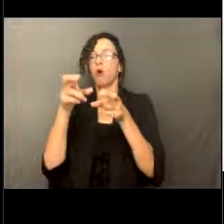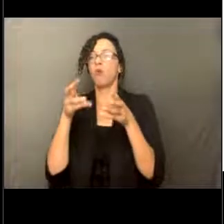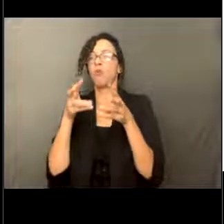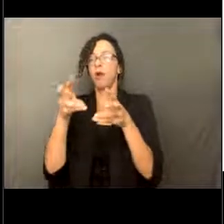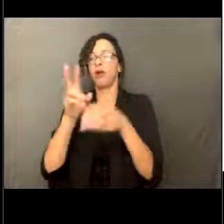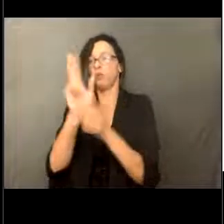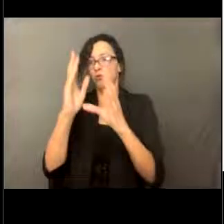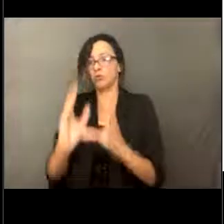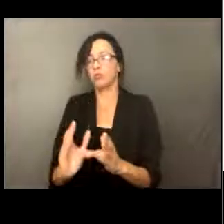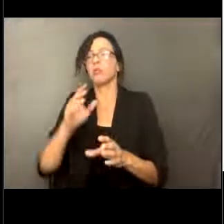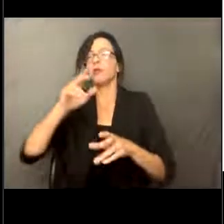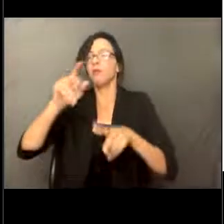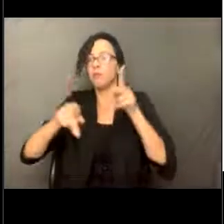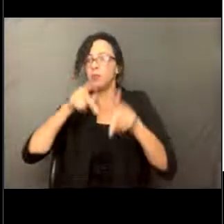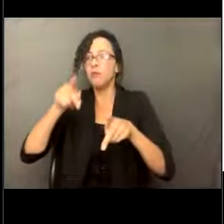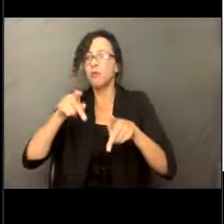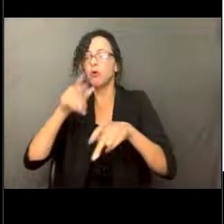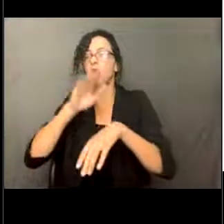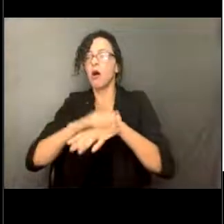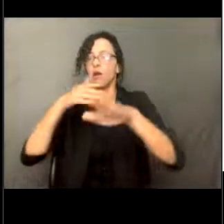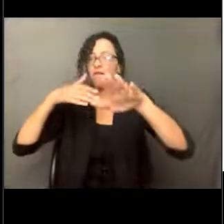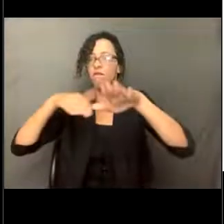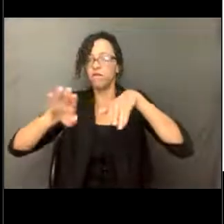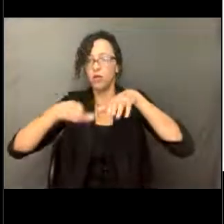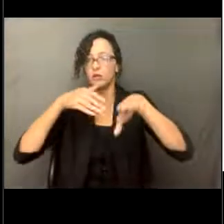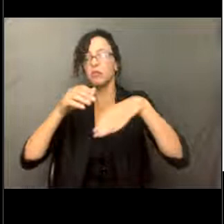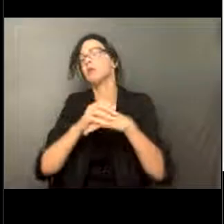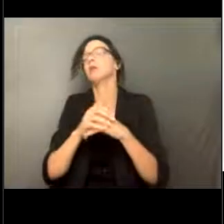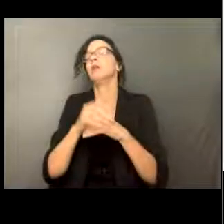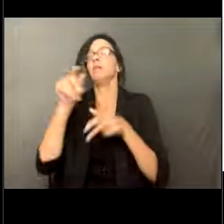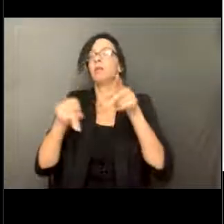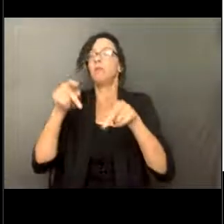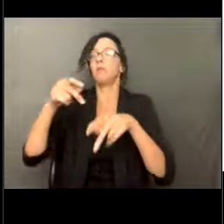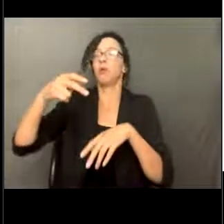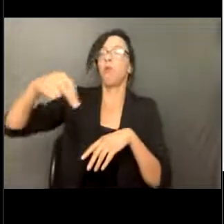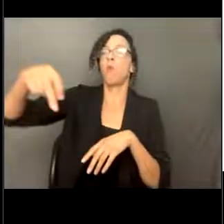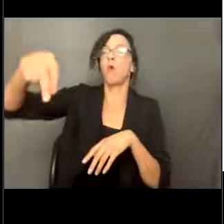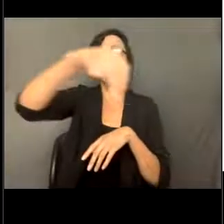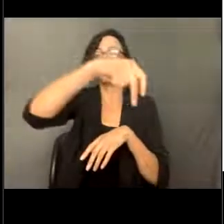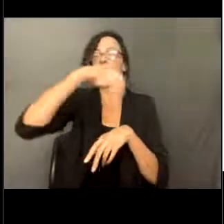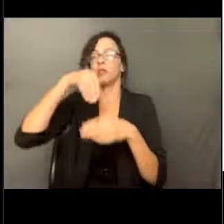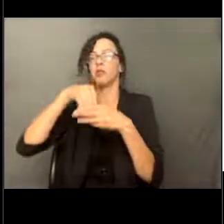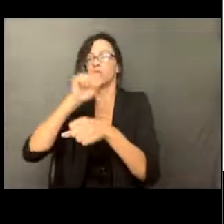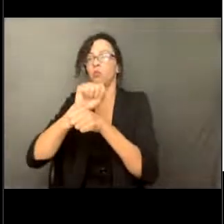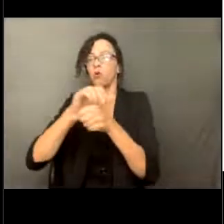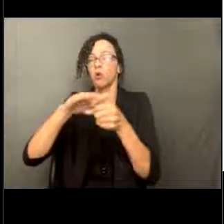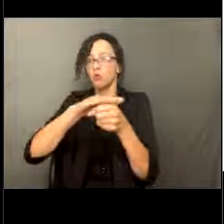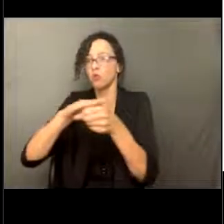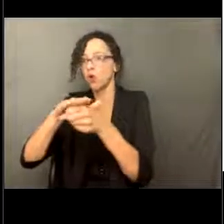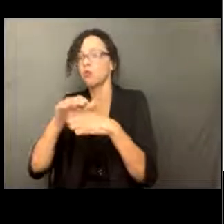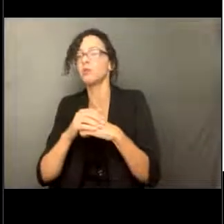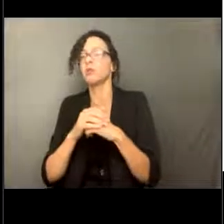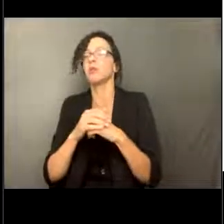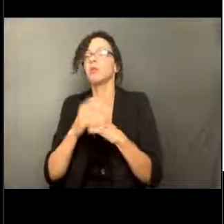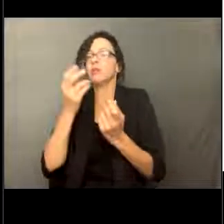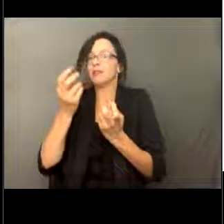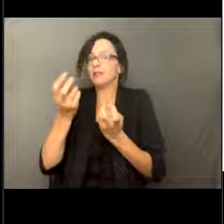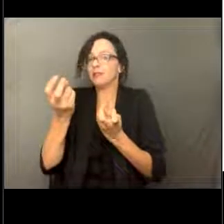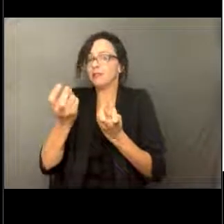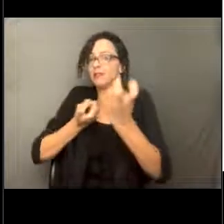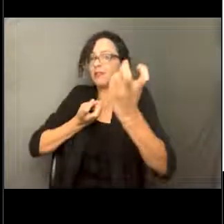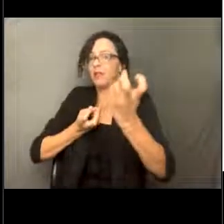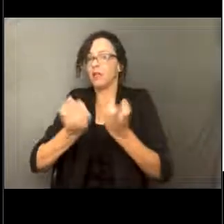or working in work zones, people biking and rolling are being struck and killed at a